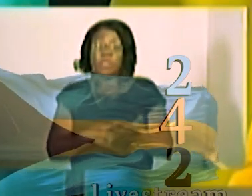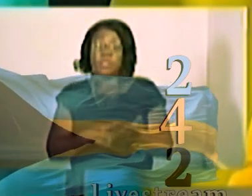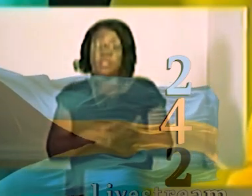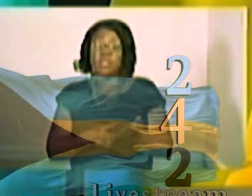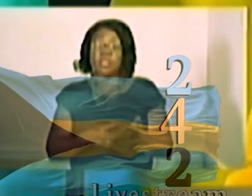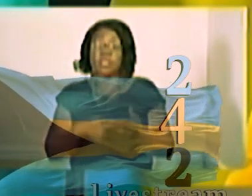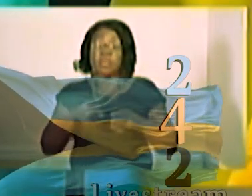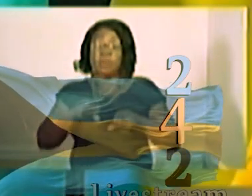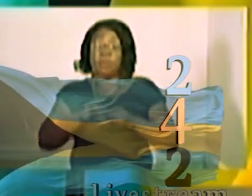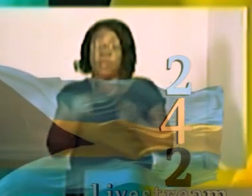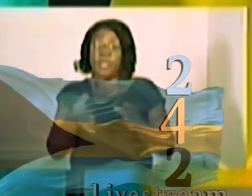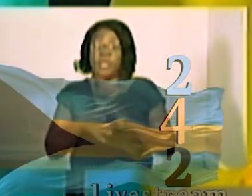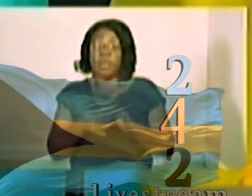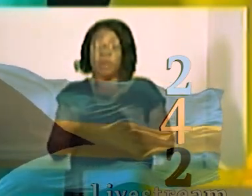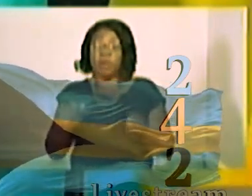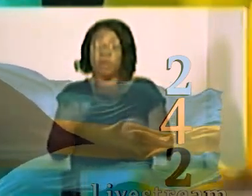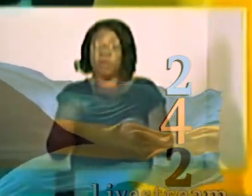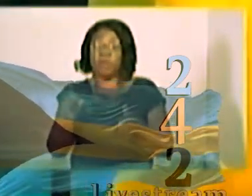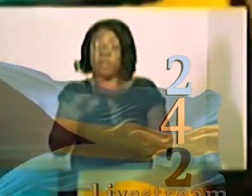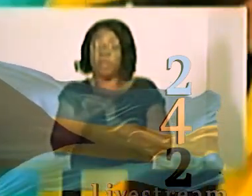Dr. Sands made for which she was